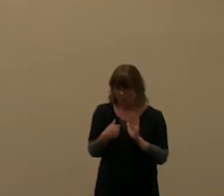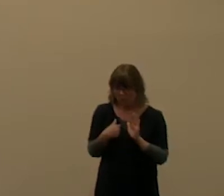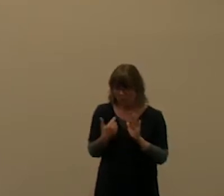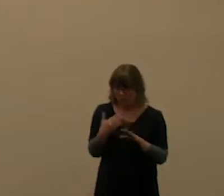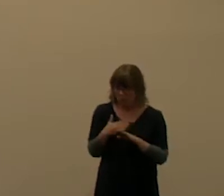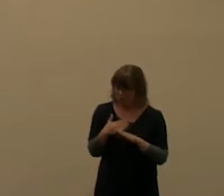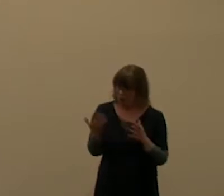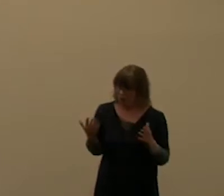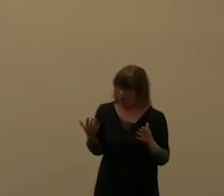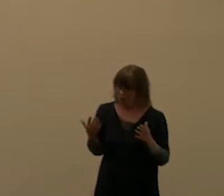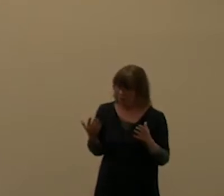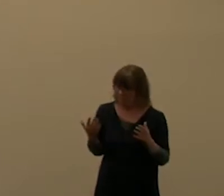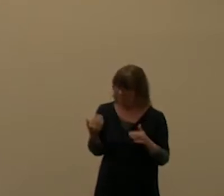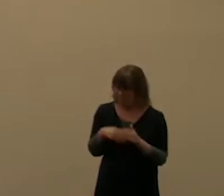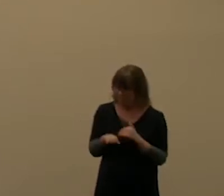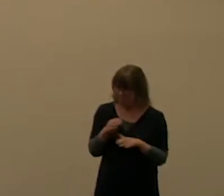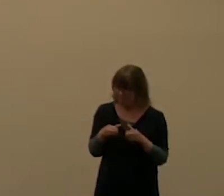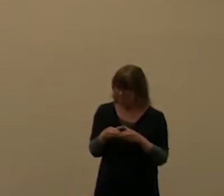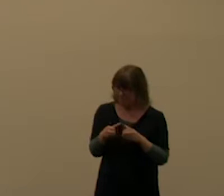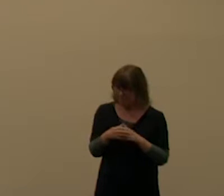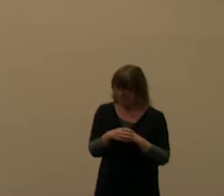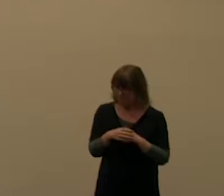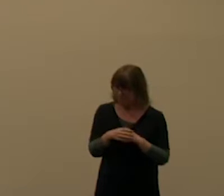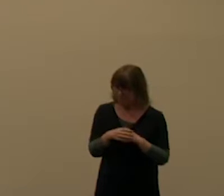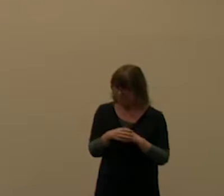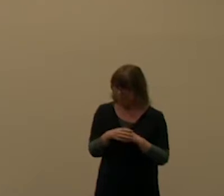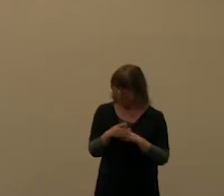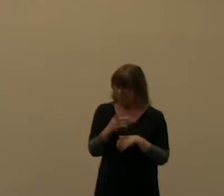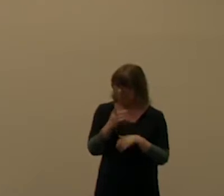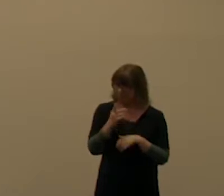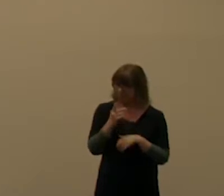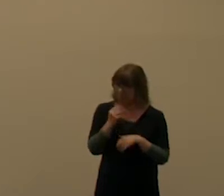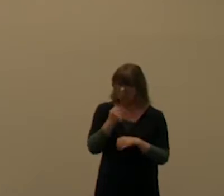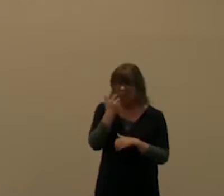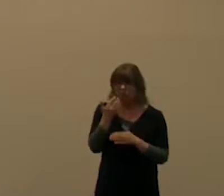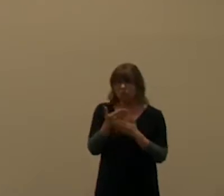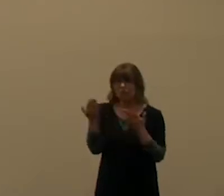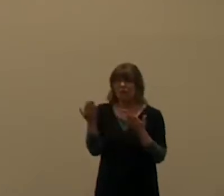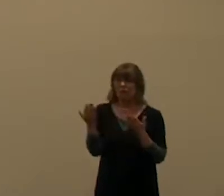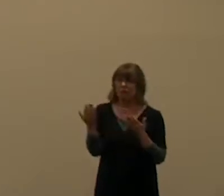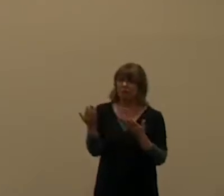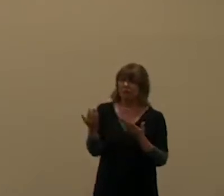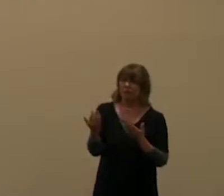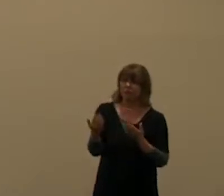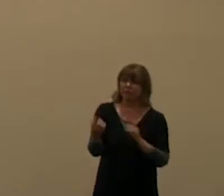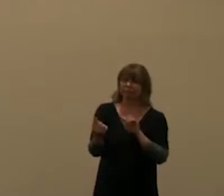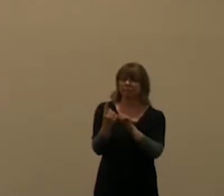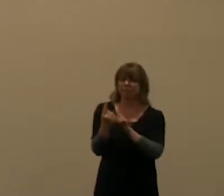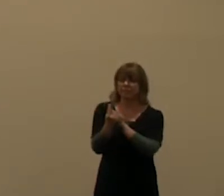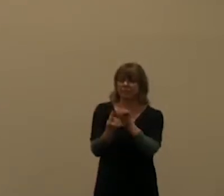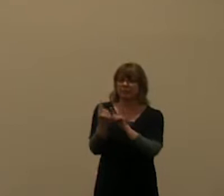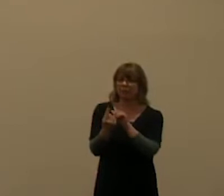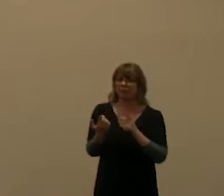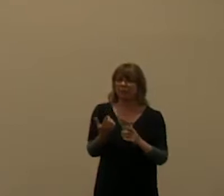I'm working in a team, we might have daily stand-up meetings. We might